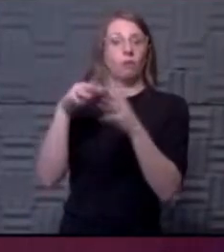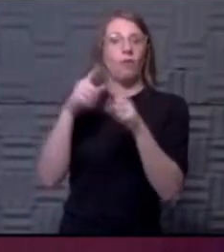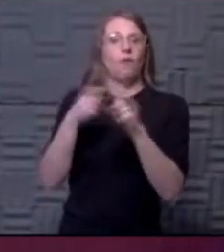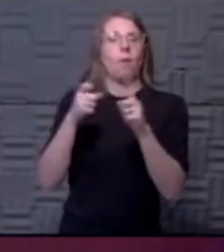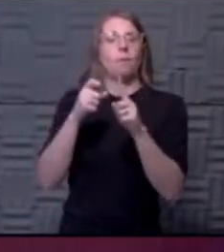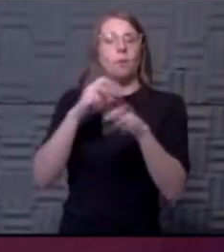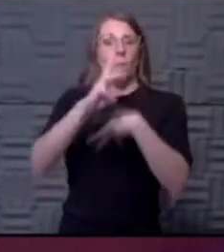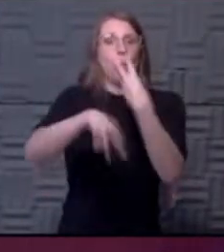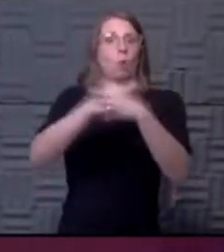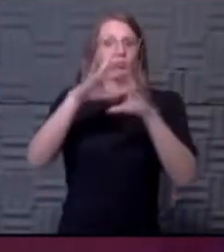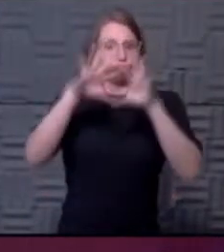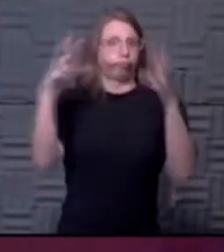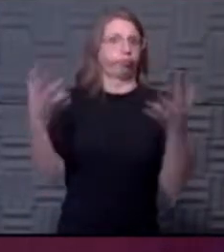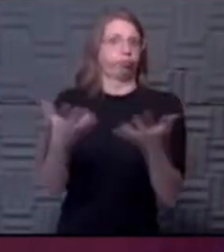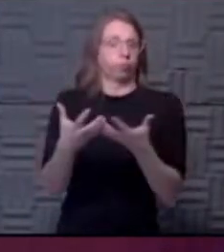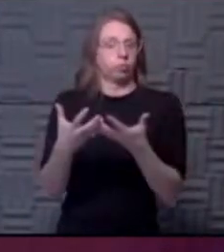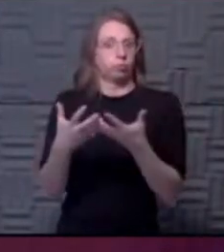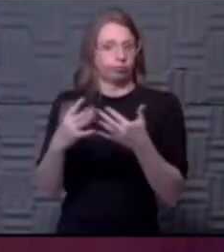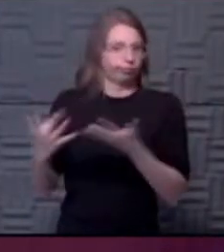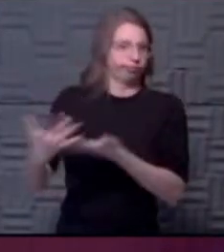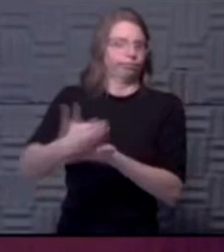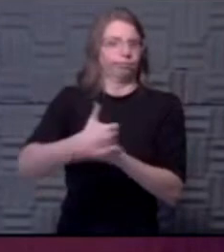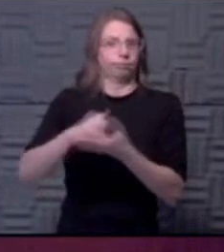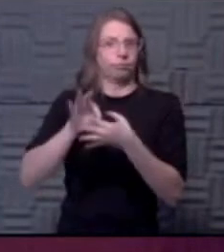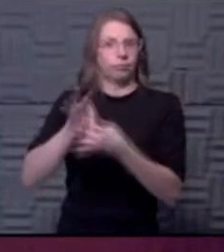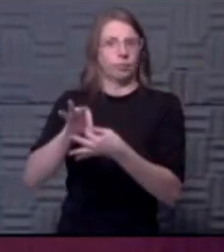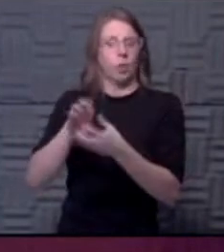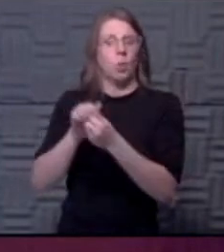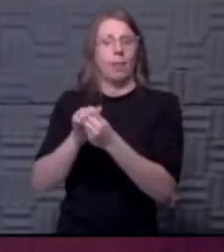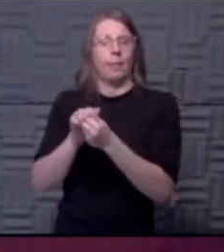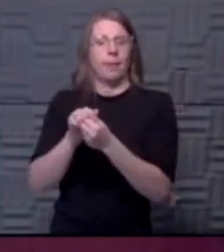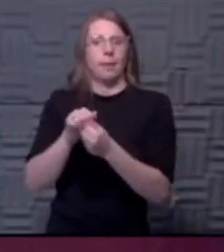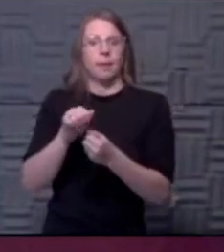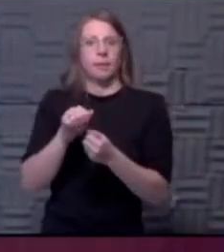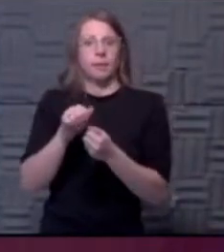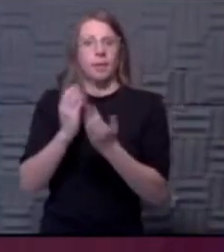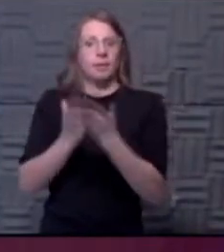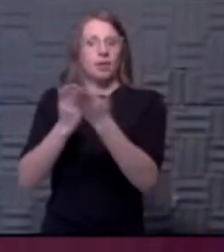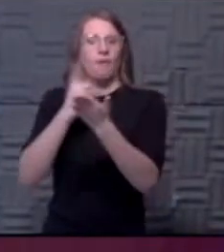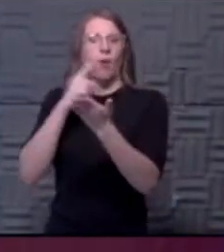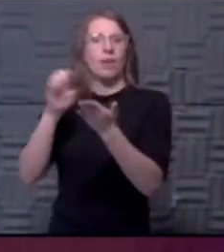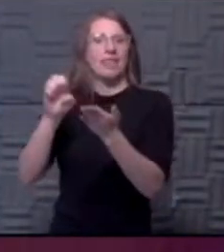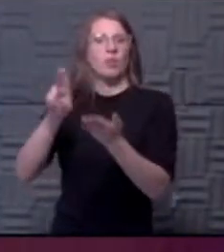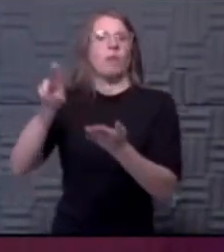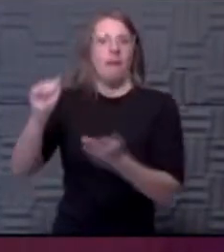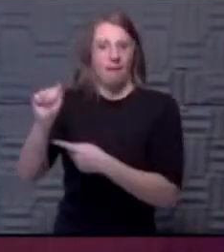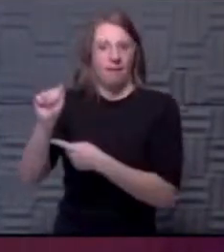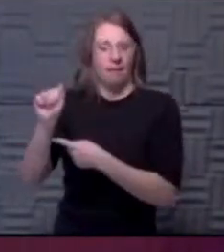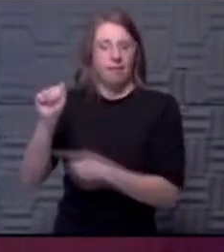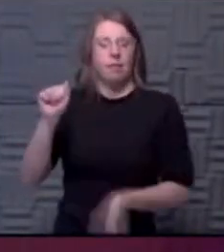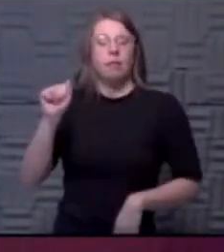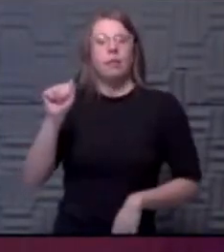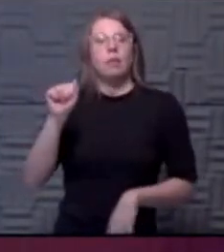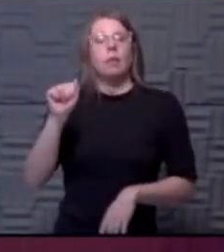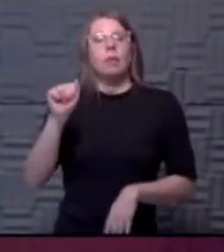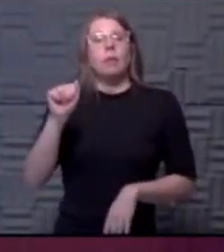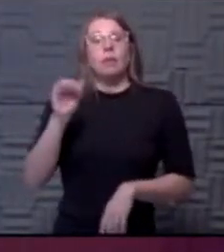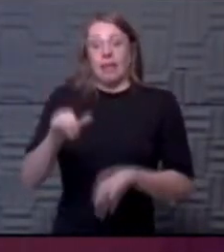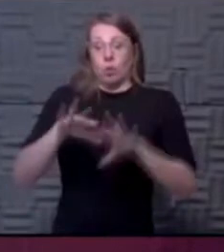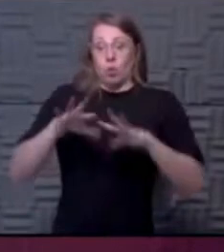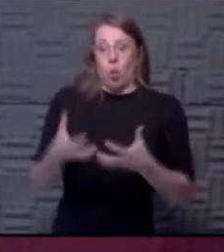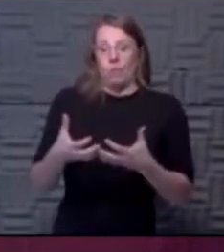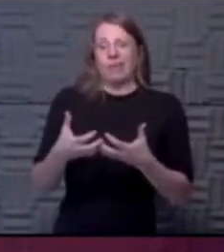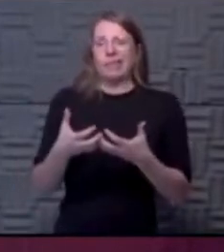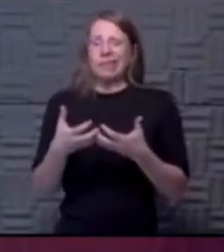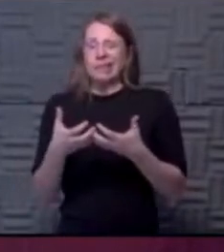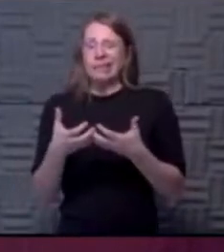that would be included as it sort of pertained to a submission for an EUA. So that's the group that said, hey, we have a